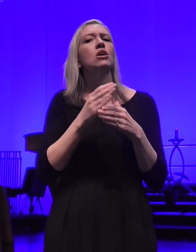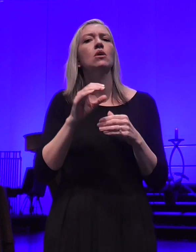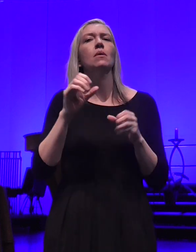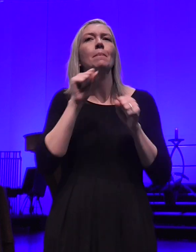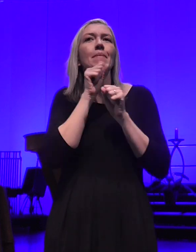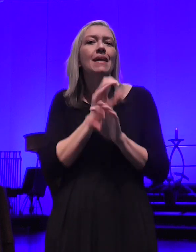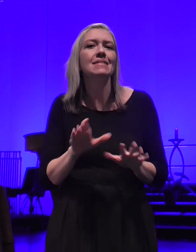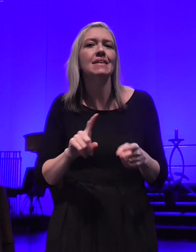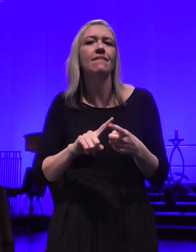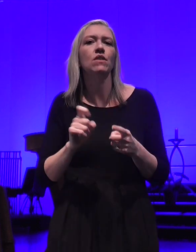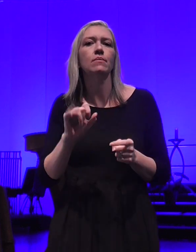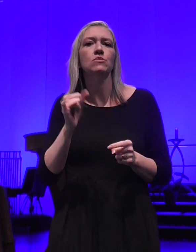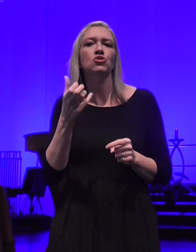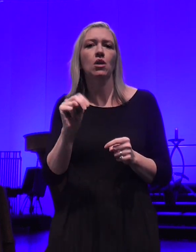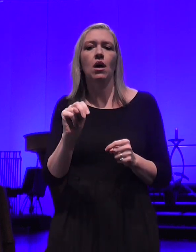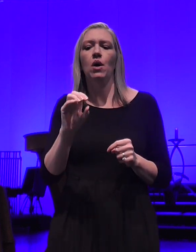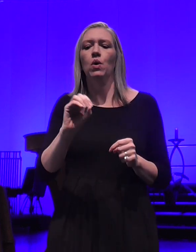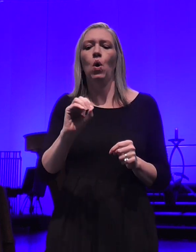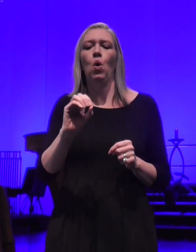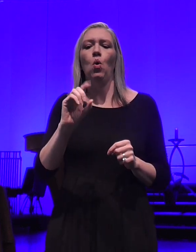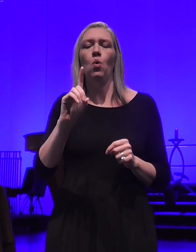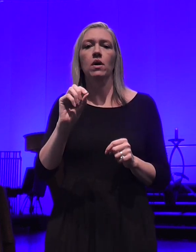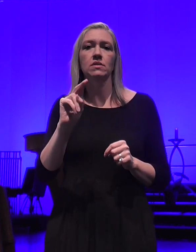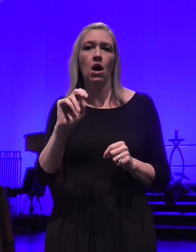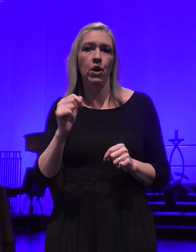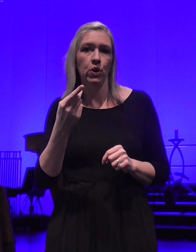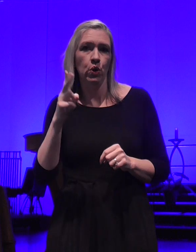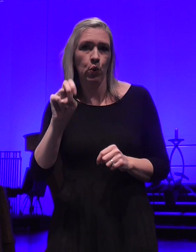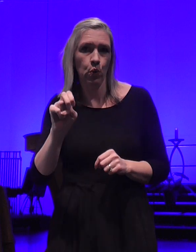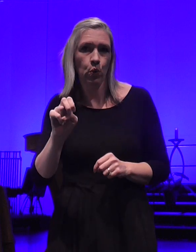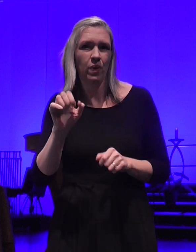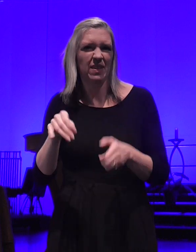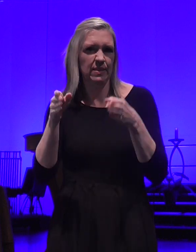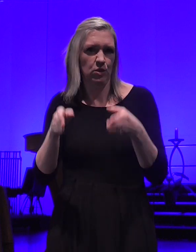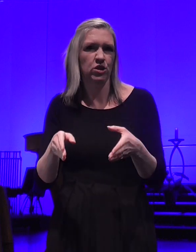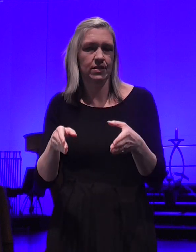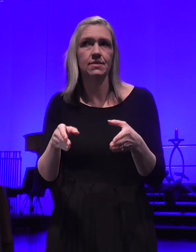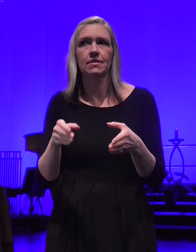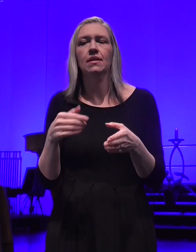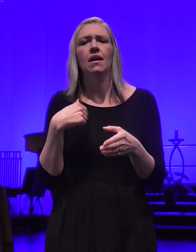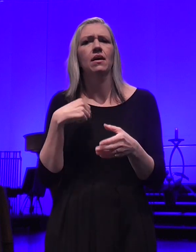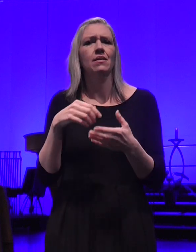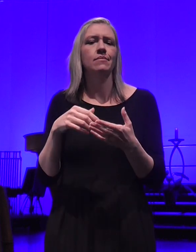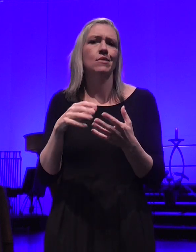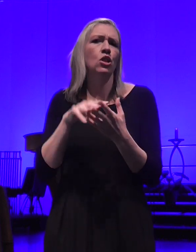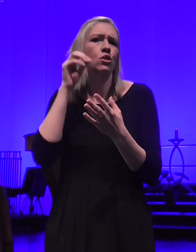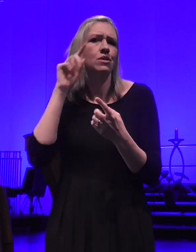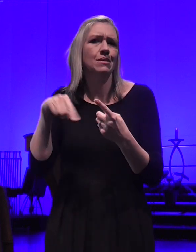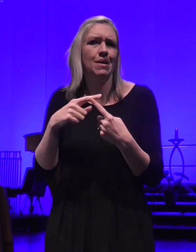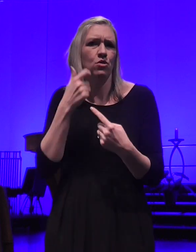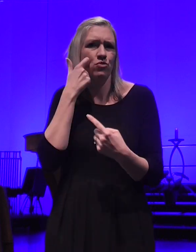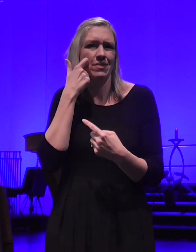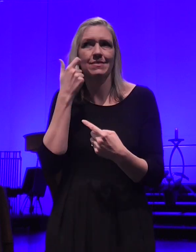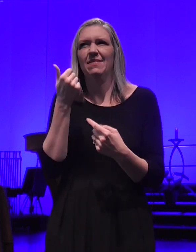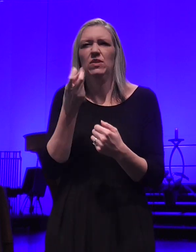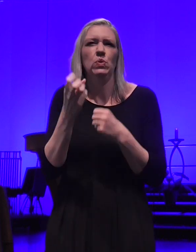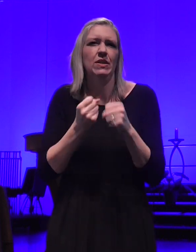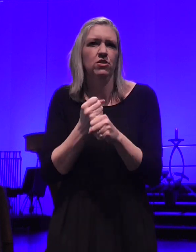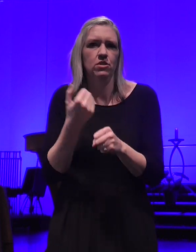O'Donohue. Barry's here. He turned me on to John O'Donohue a few years ago, and here's part of that blessing.